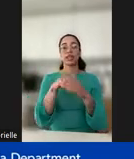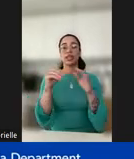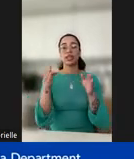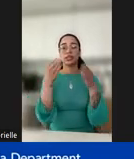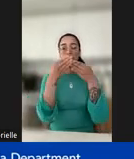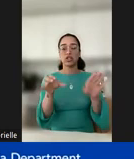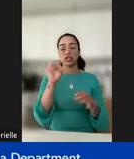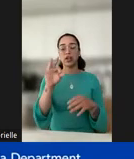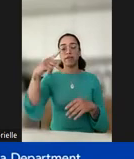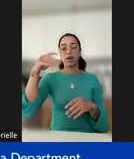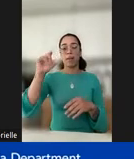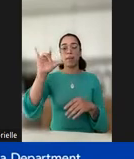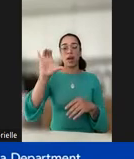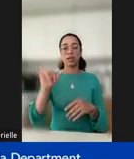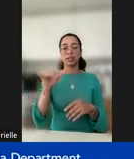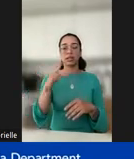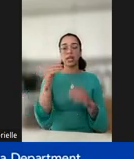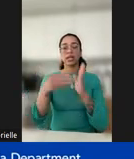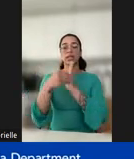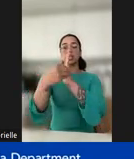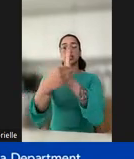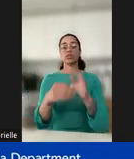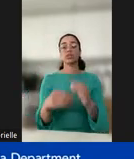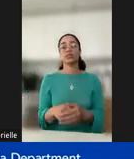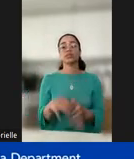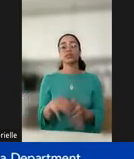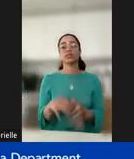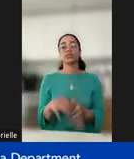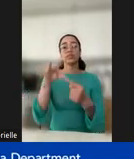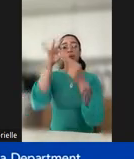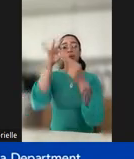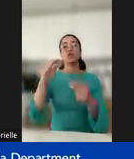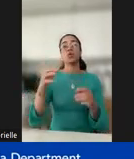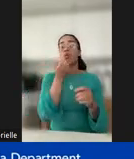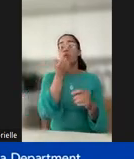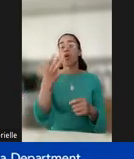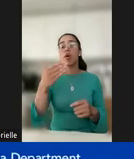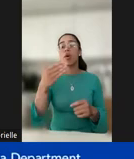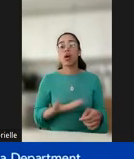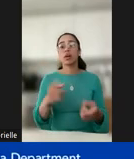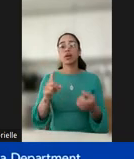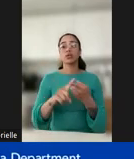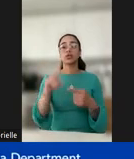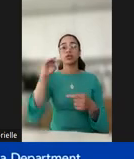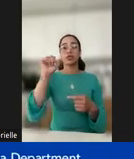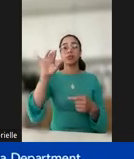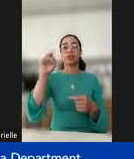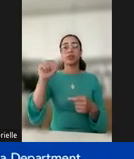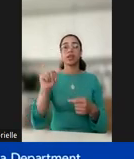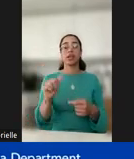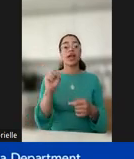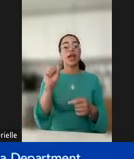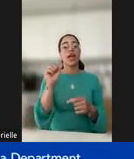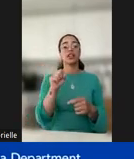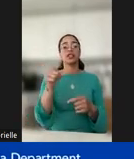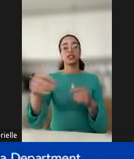just an especially warm welcome to Marina today as she leads her first meeting. And it's just fantastic. We feel very grateful to